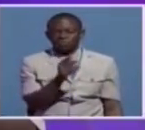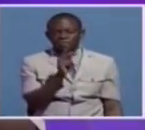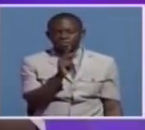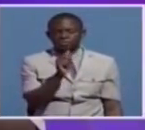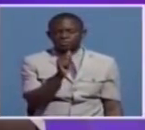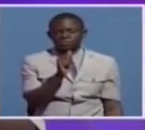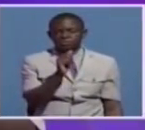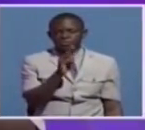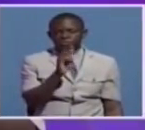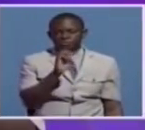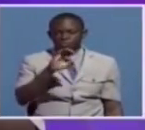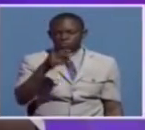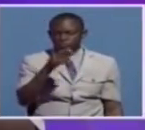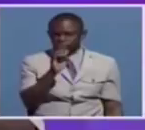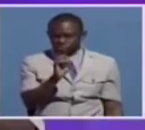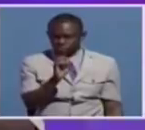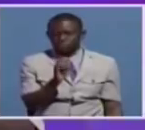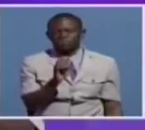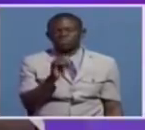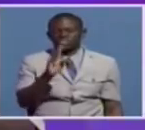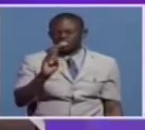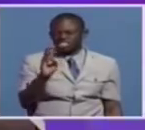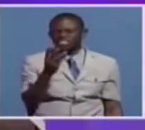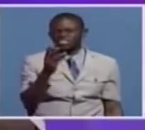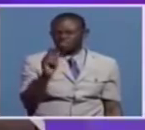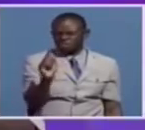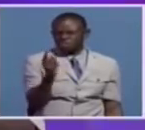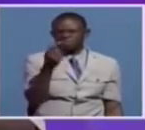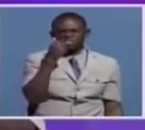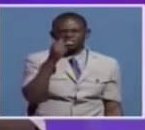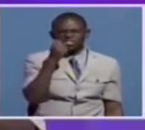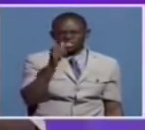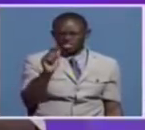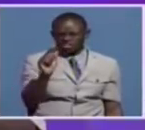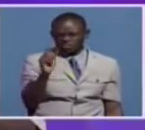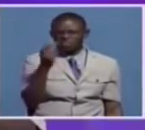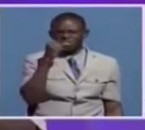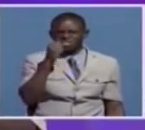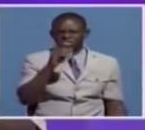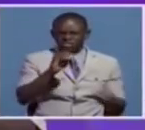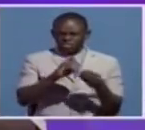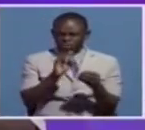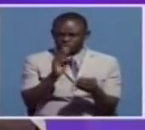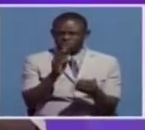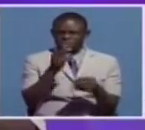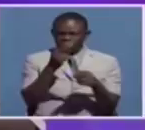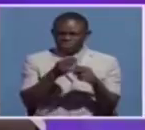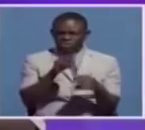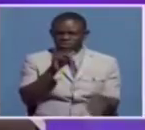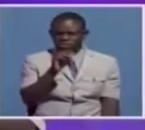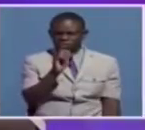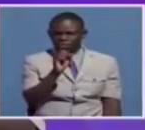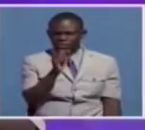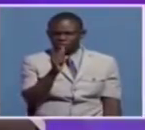Kaweche comes a girl now, the first girl whom we celebrated when she came. It was Msata. After Msata come